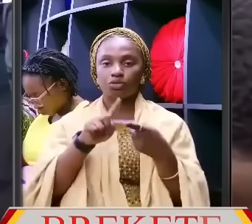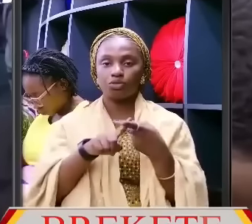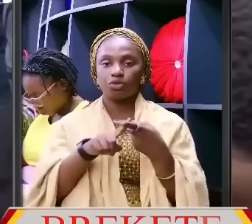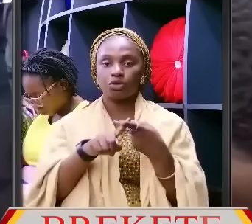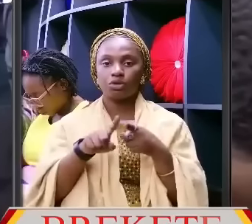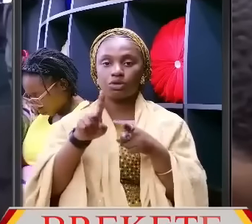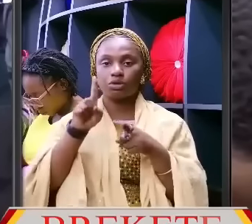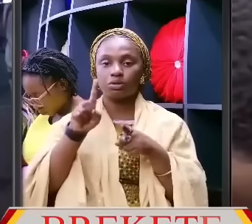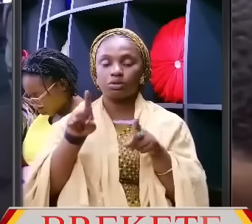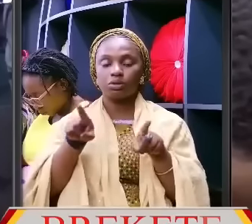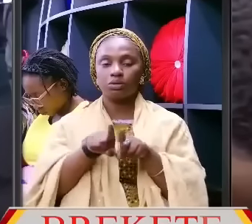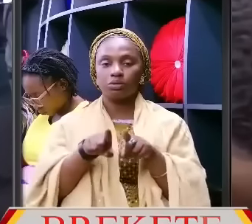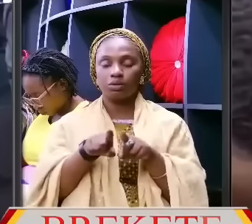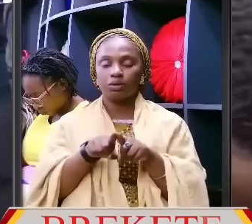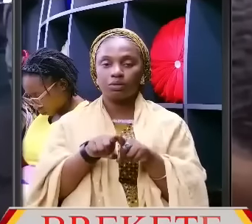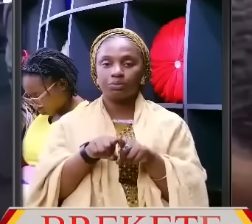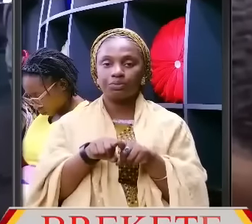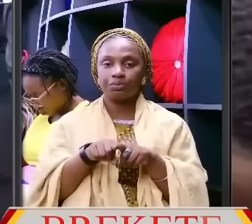to be living